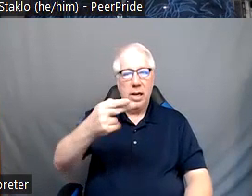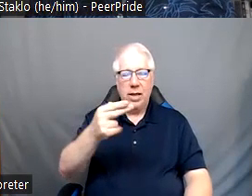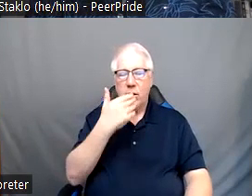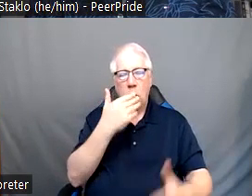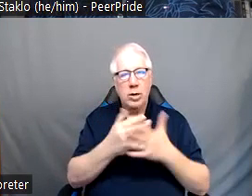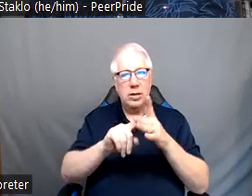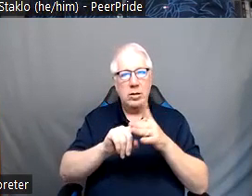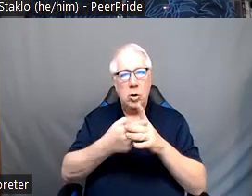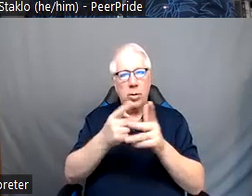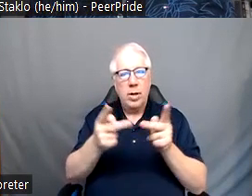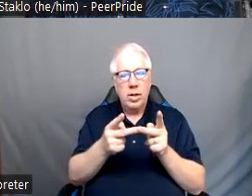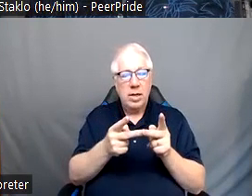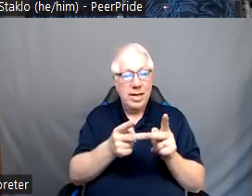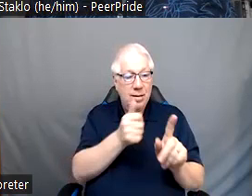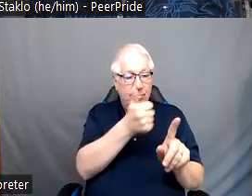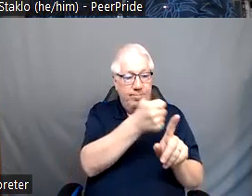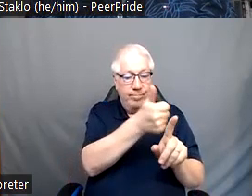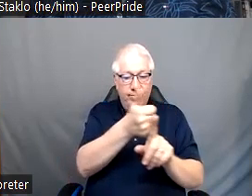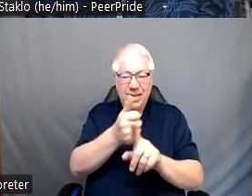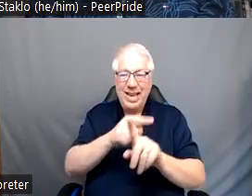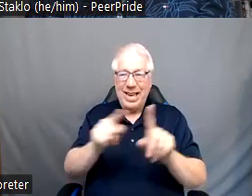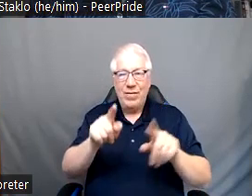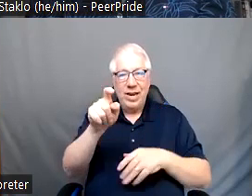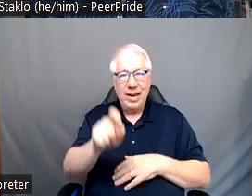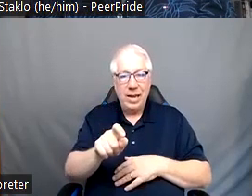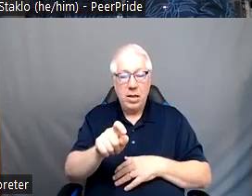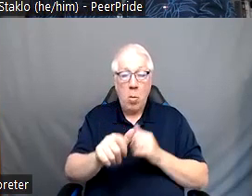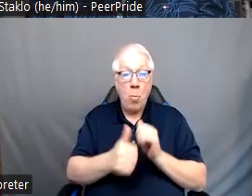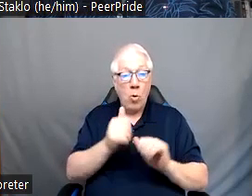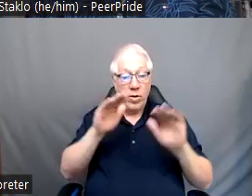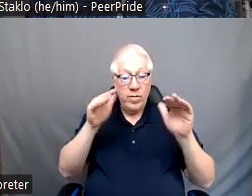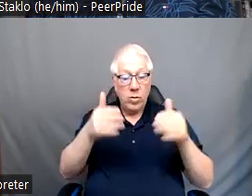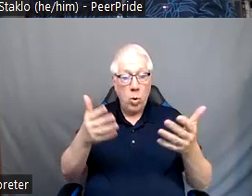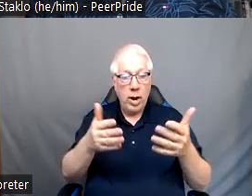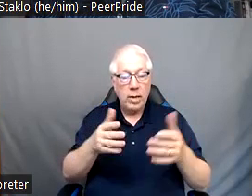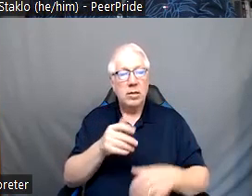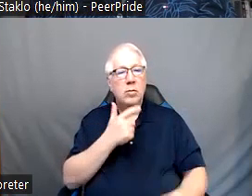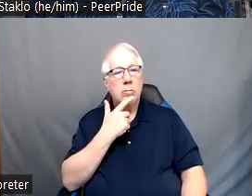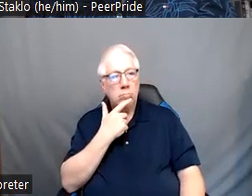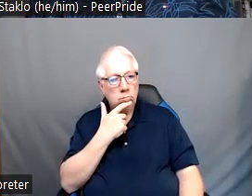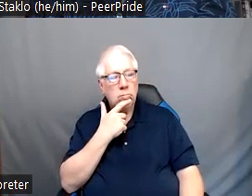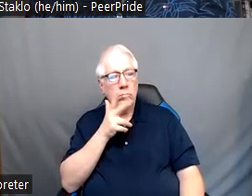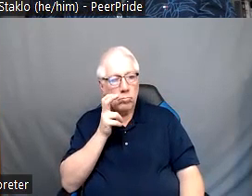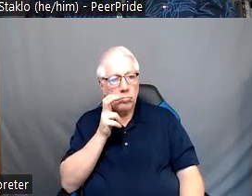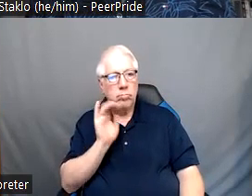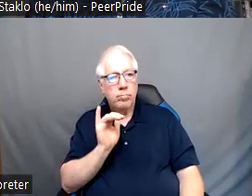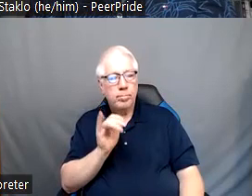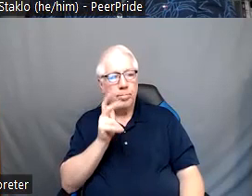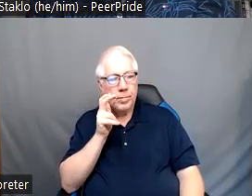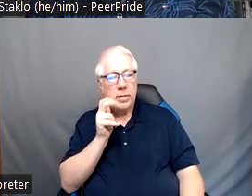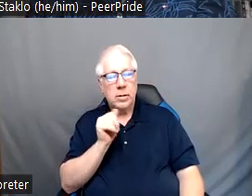have different needs. Most of it comes down to being listened to. When I worked in the clinic, we would